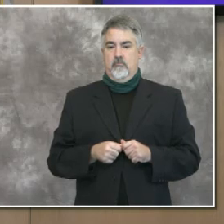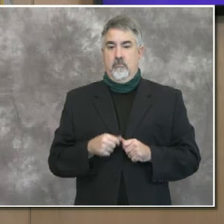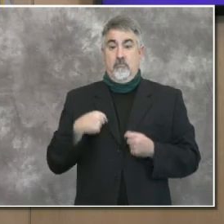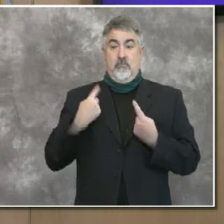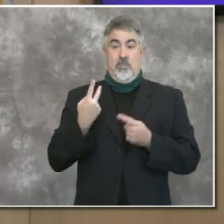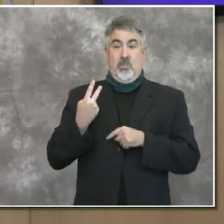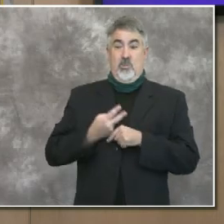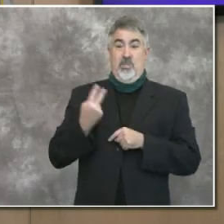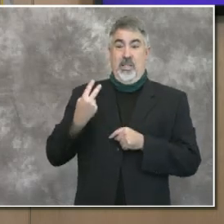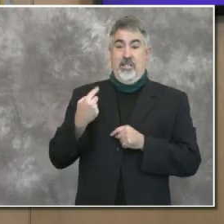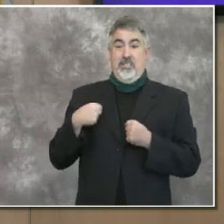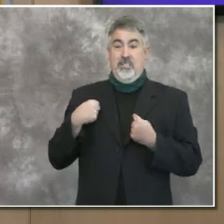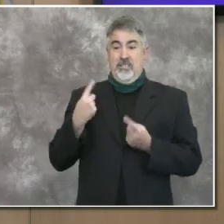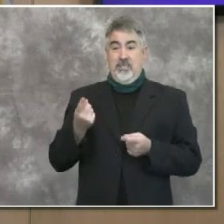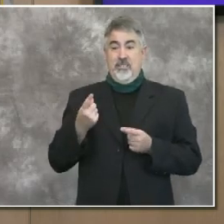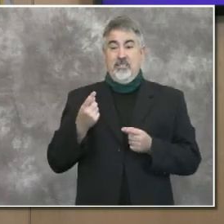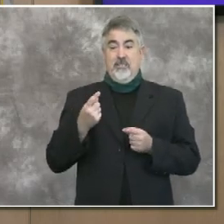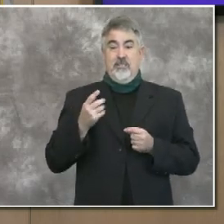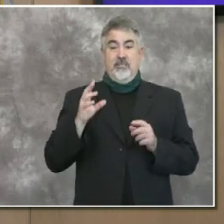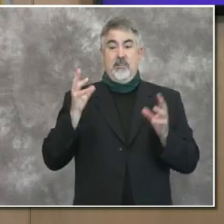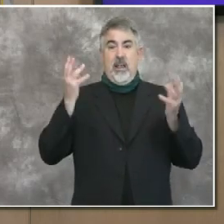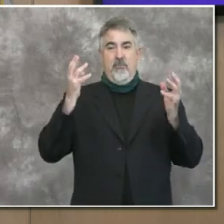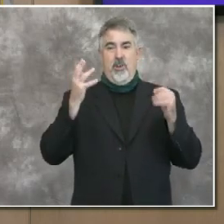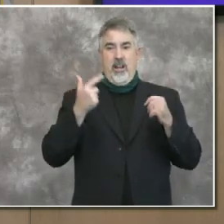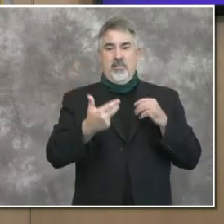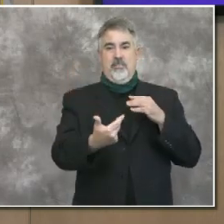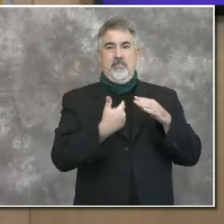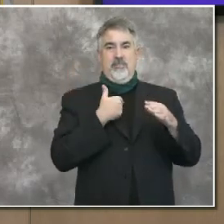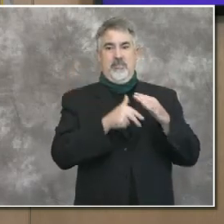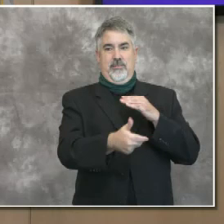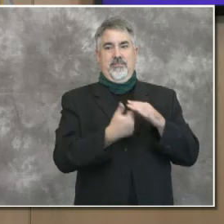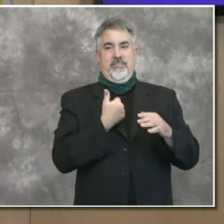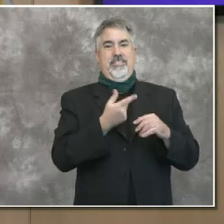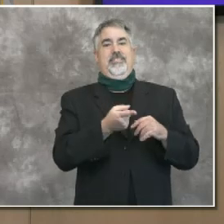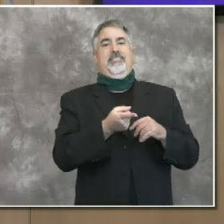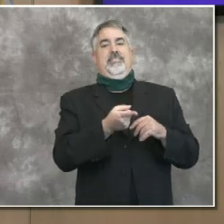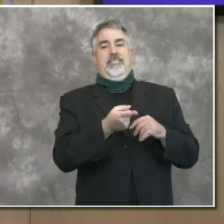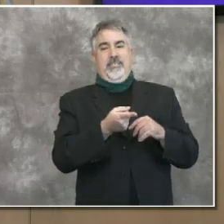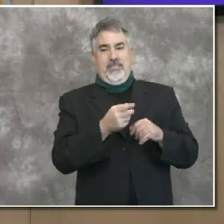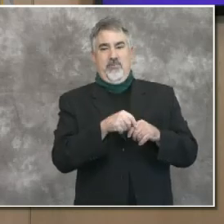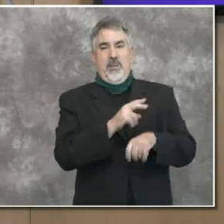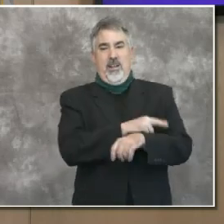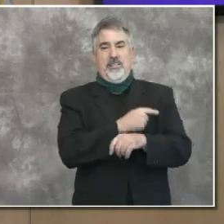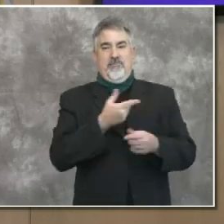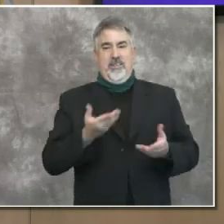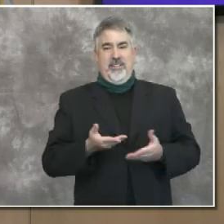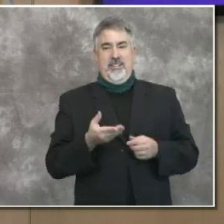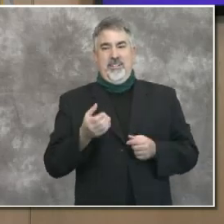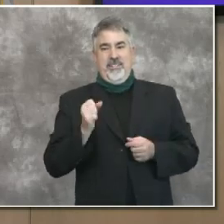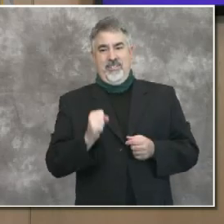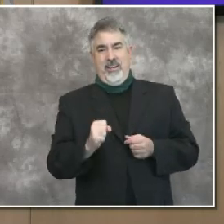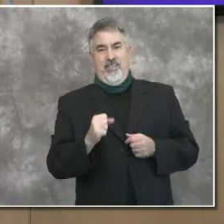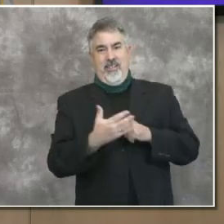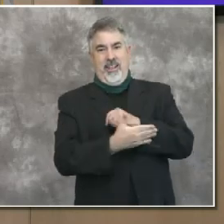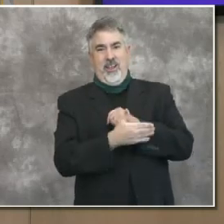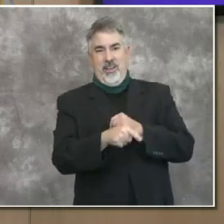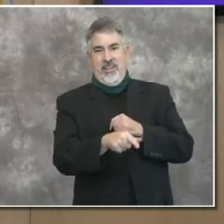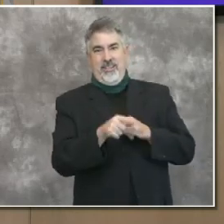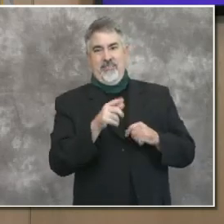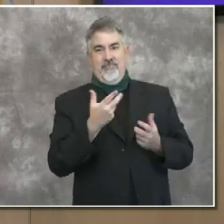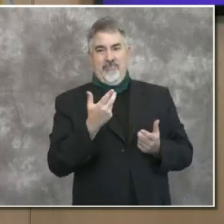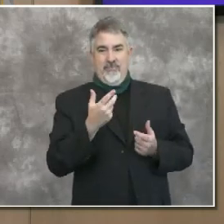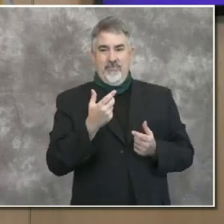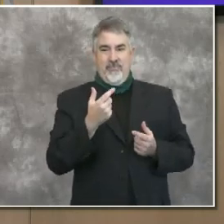transports, ambulance transports from the border to hospitals in South County, but it's a pretty minuscule number in comparison